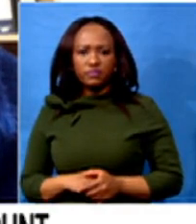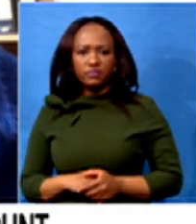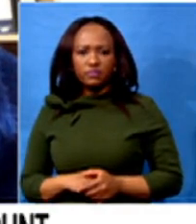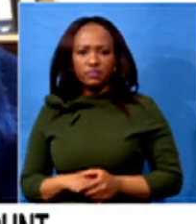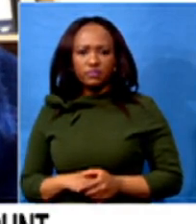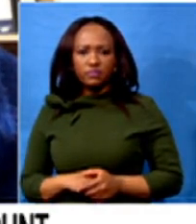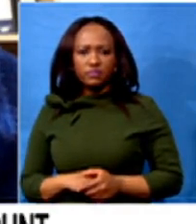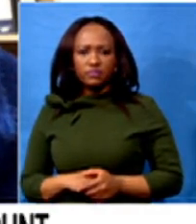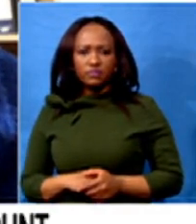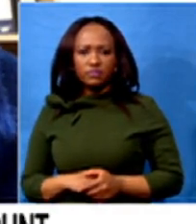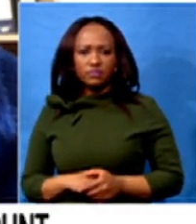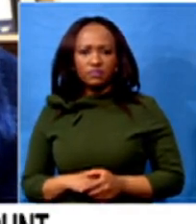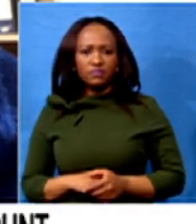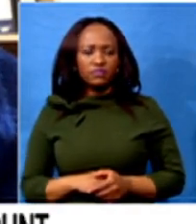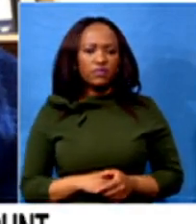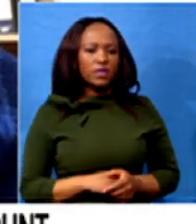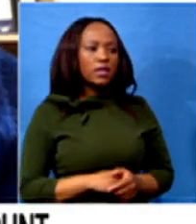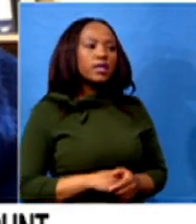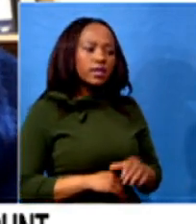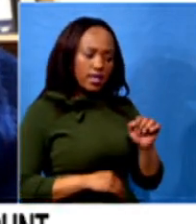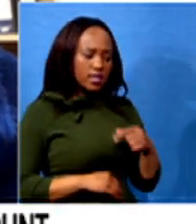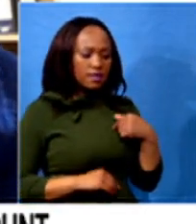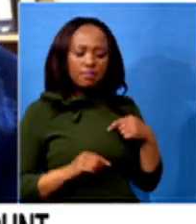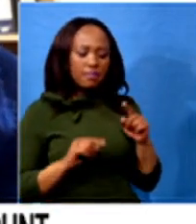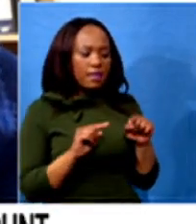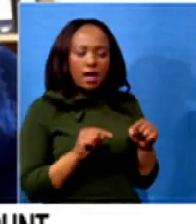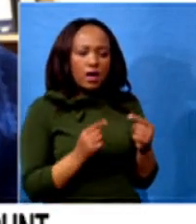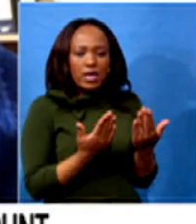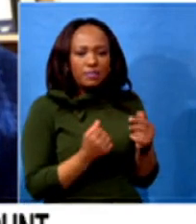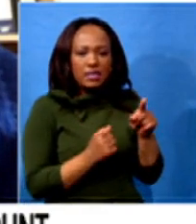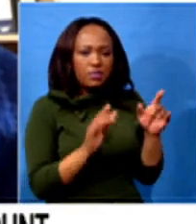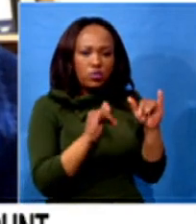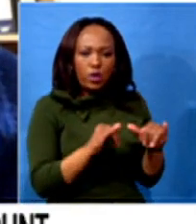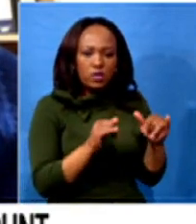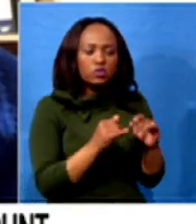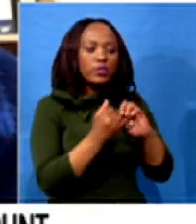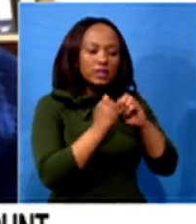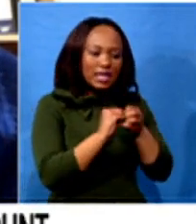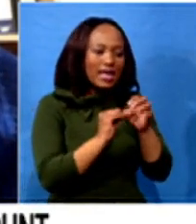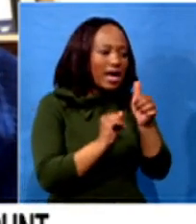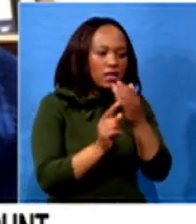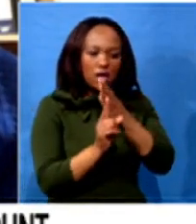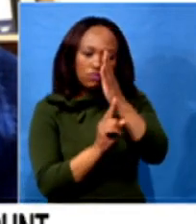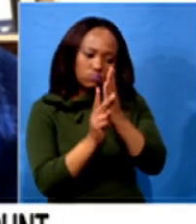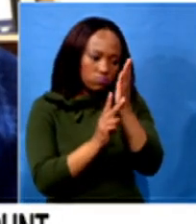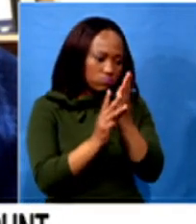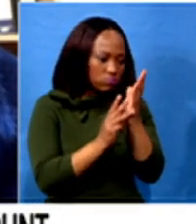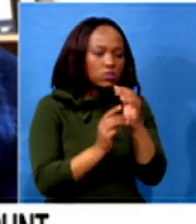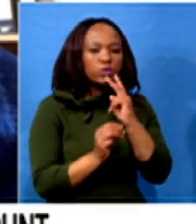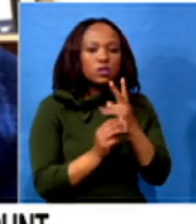I don't expect them to wait. That's why we continue to find all different channels so that we can make sure that we can